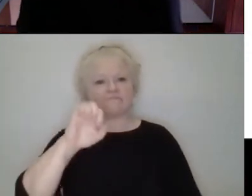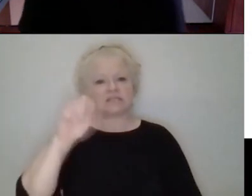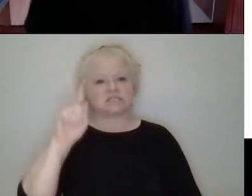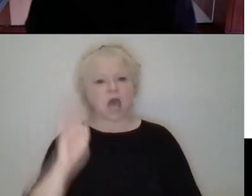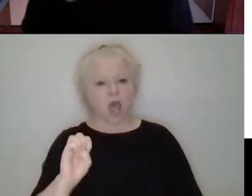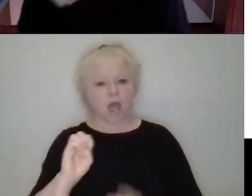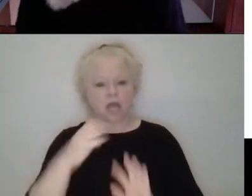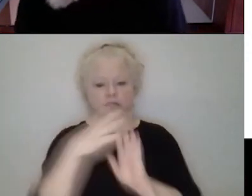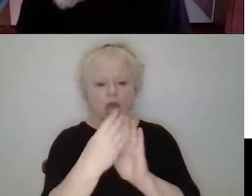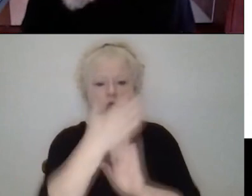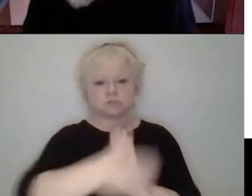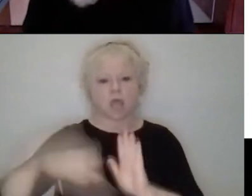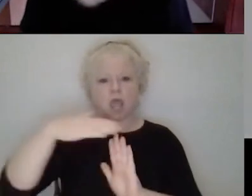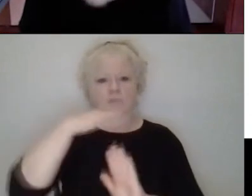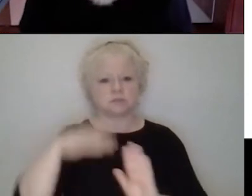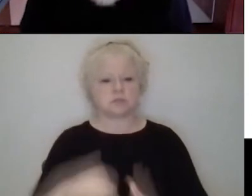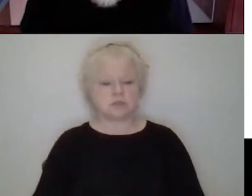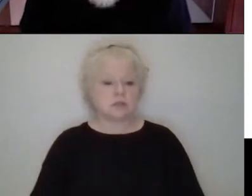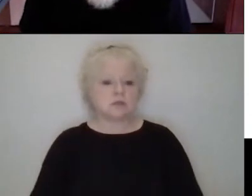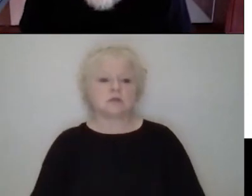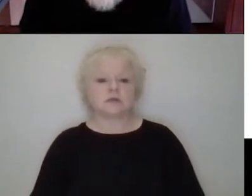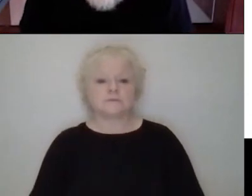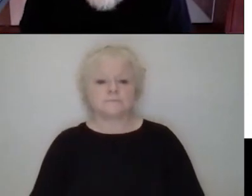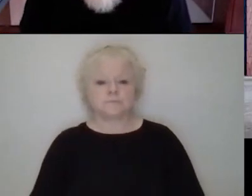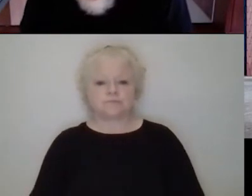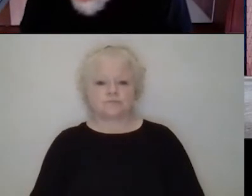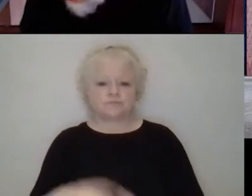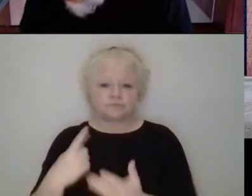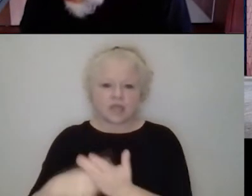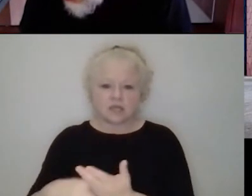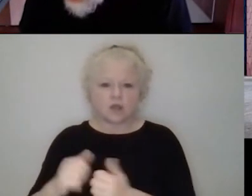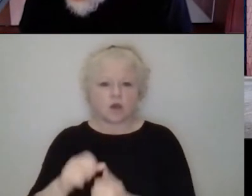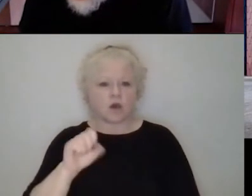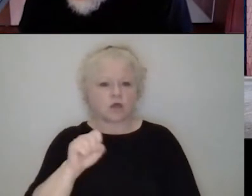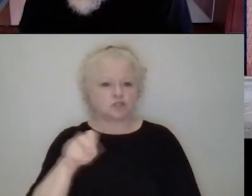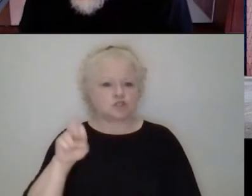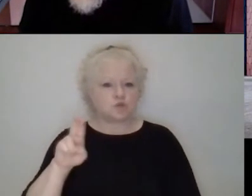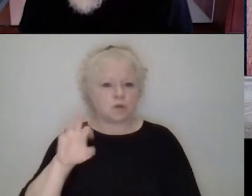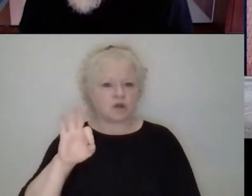this case, after doing Guadalajara, this is a collaboration with Superflex Studio